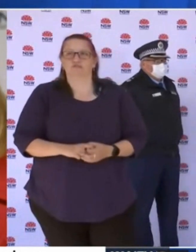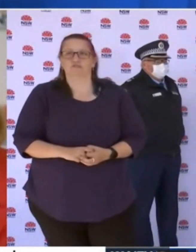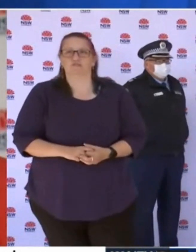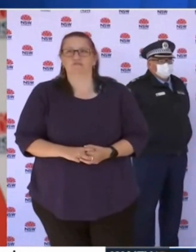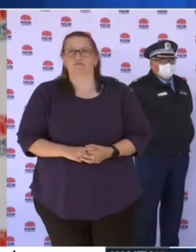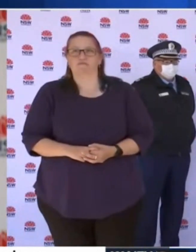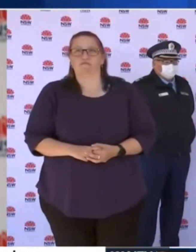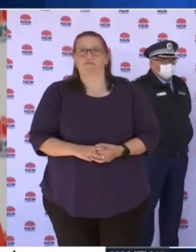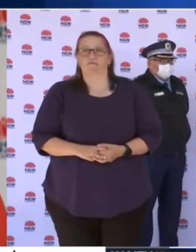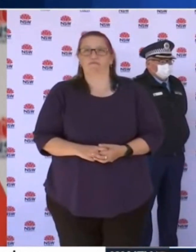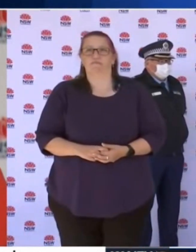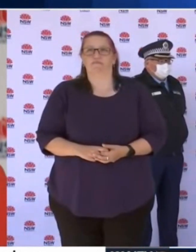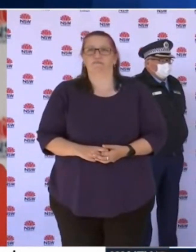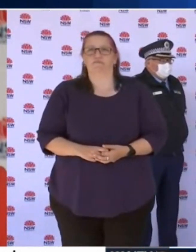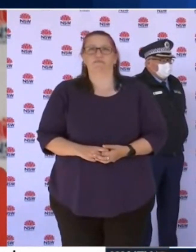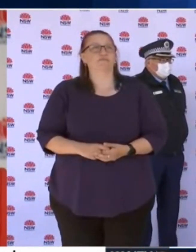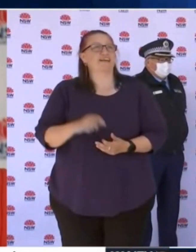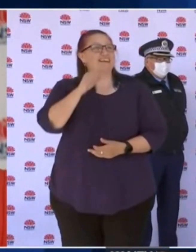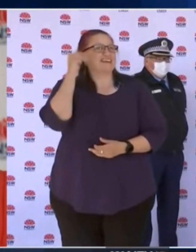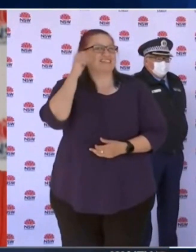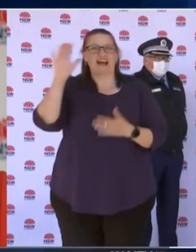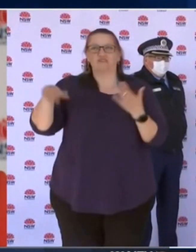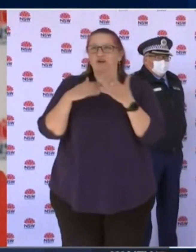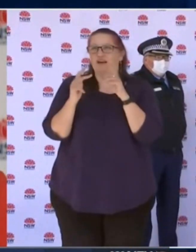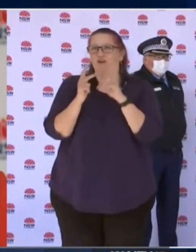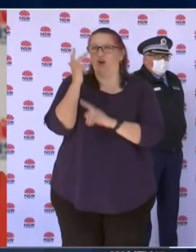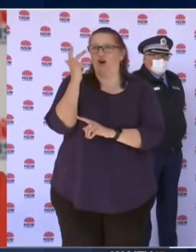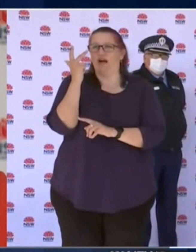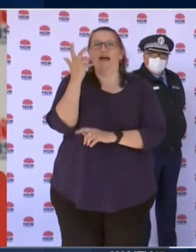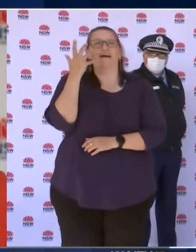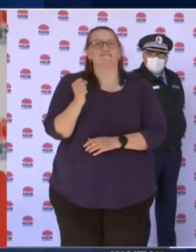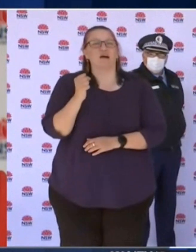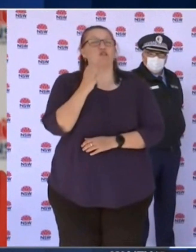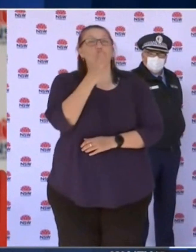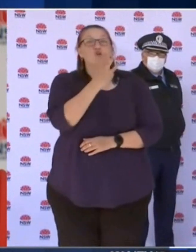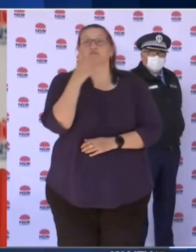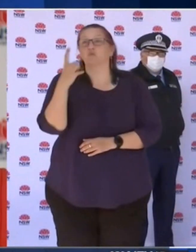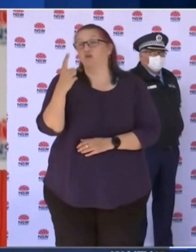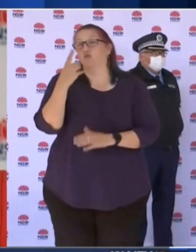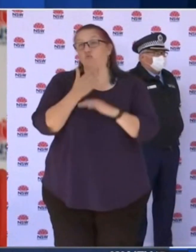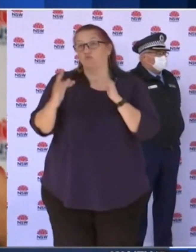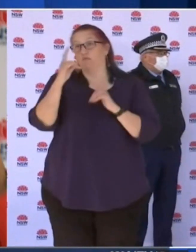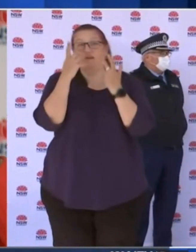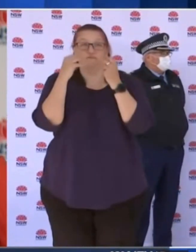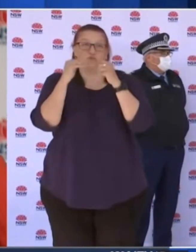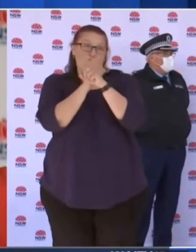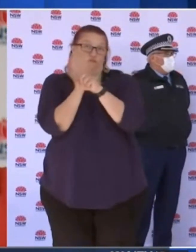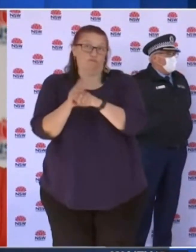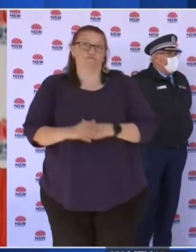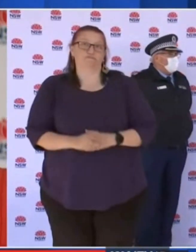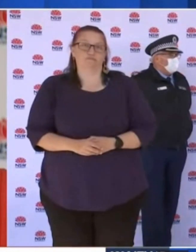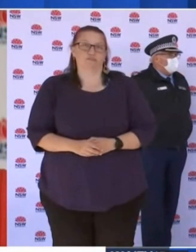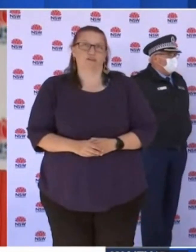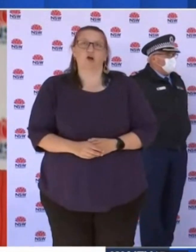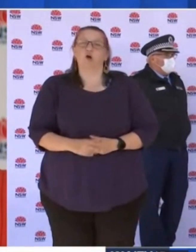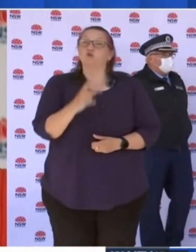New South Wales recorded 31 locally acquired cases of COVID in the 24 hours to 8 p.m. last night. 27 of these new cases